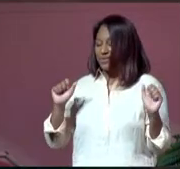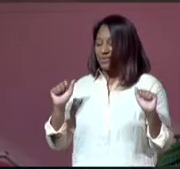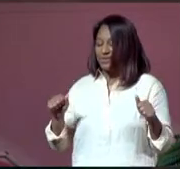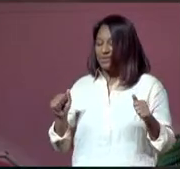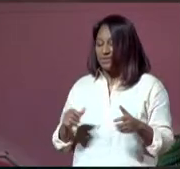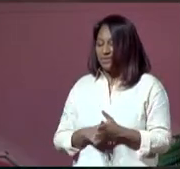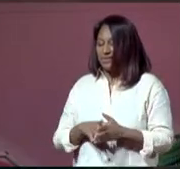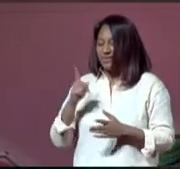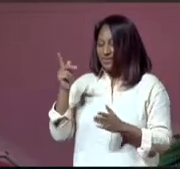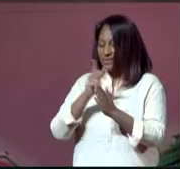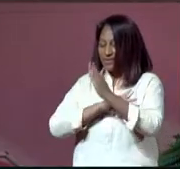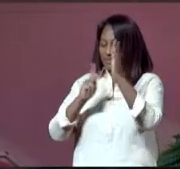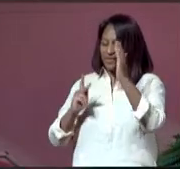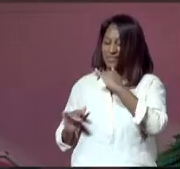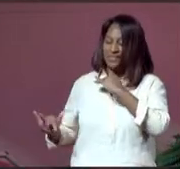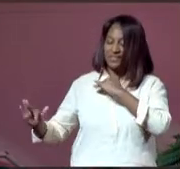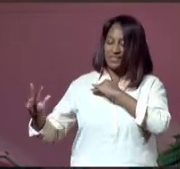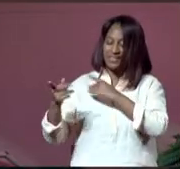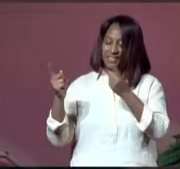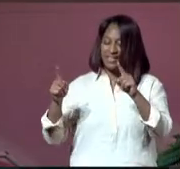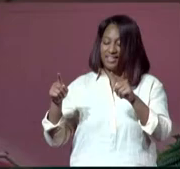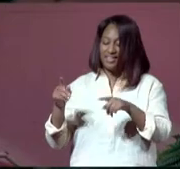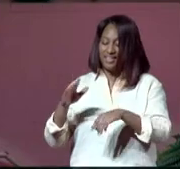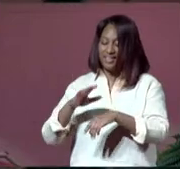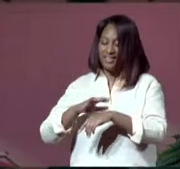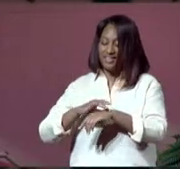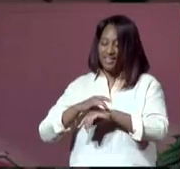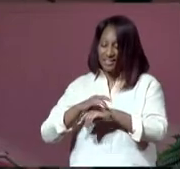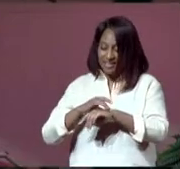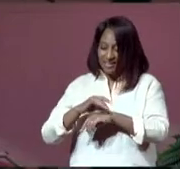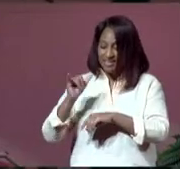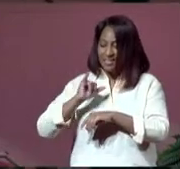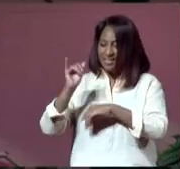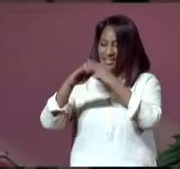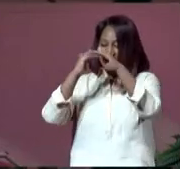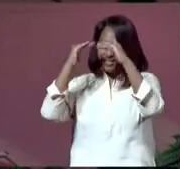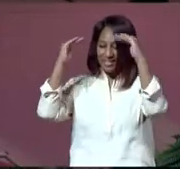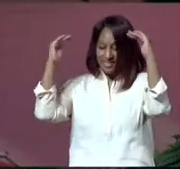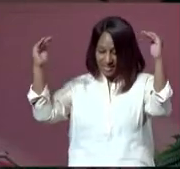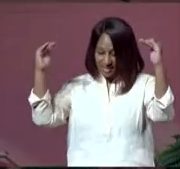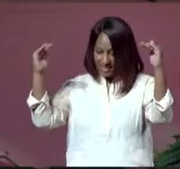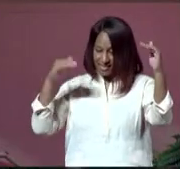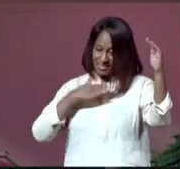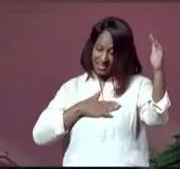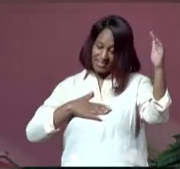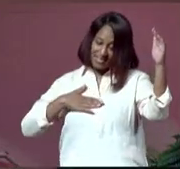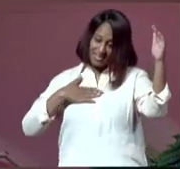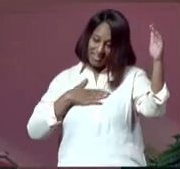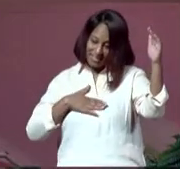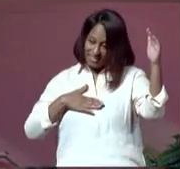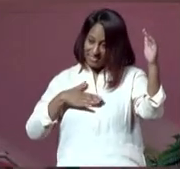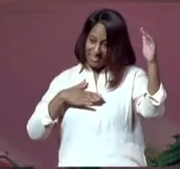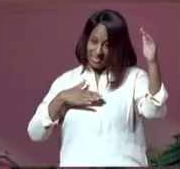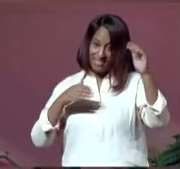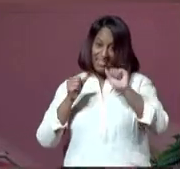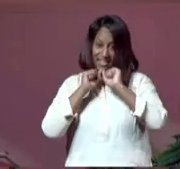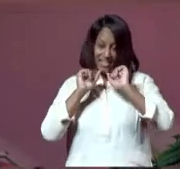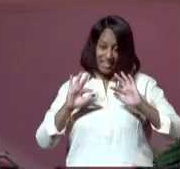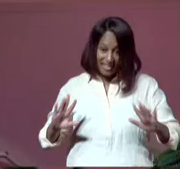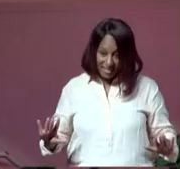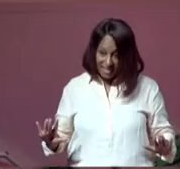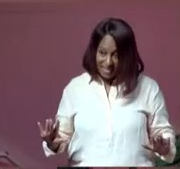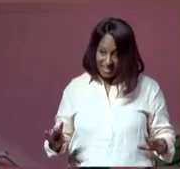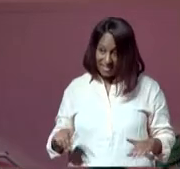your kingdom can come on earth as it is in heaven. So please bless